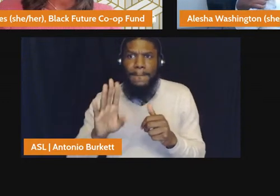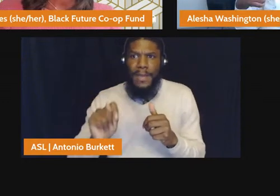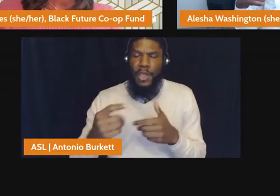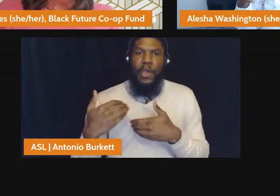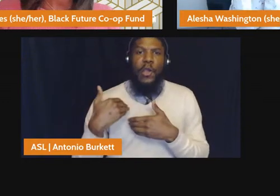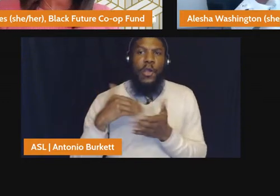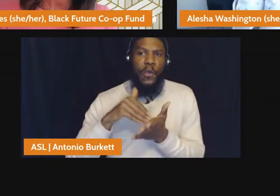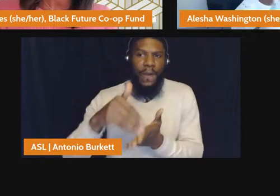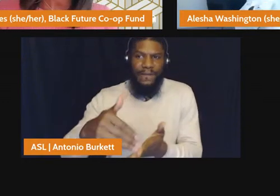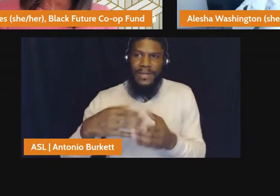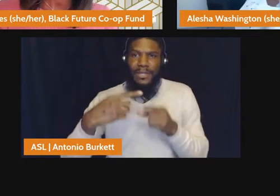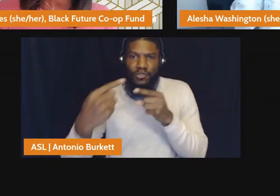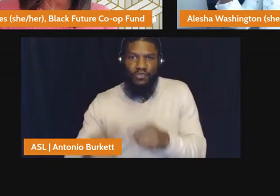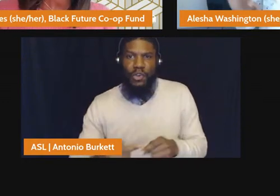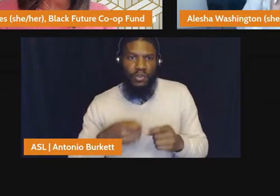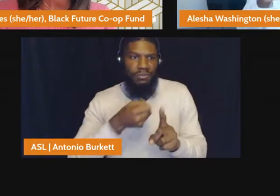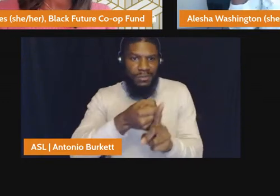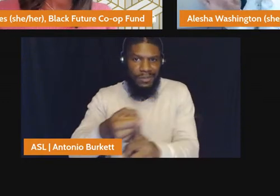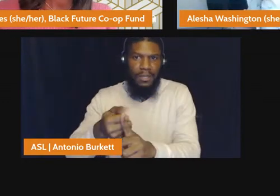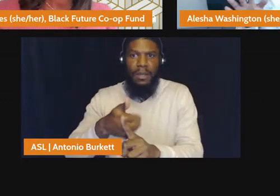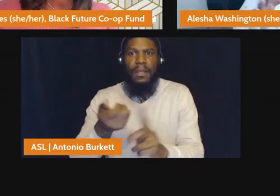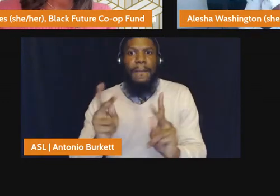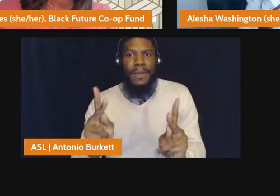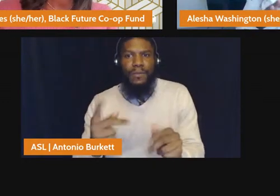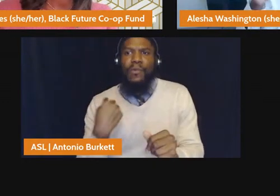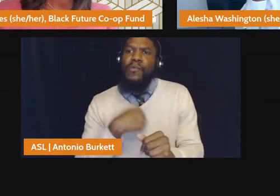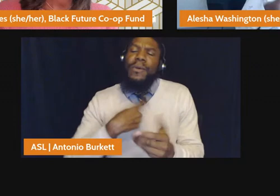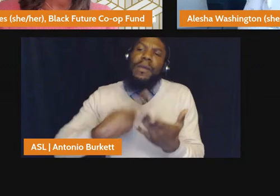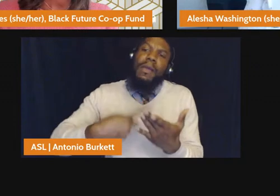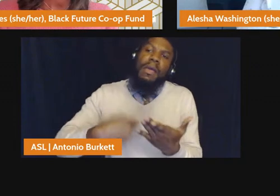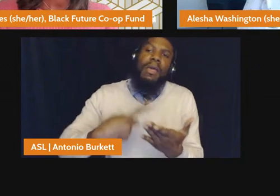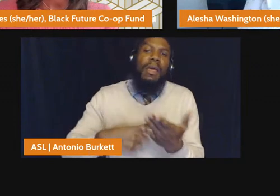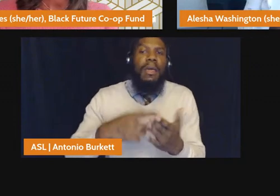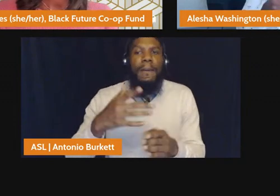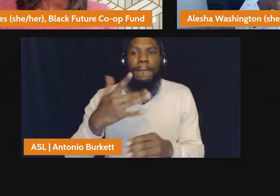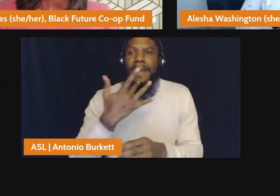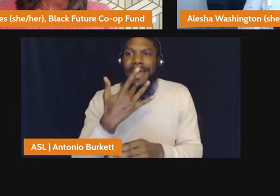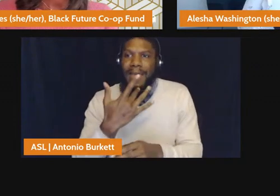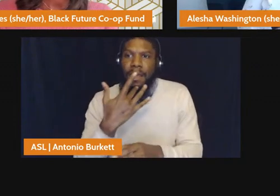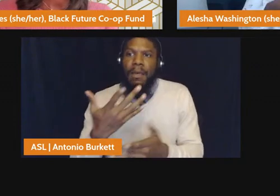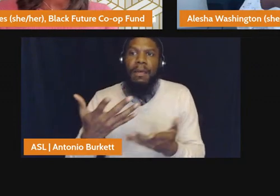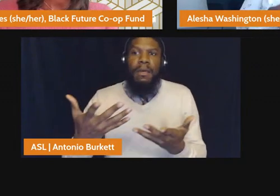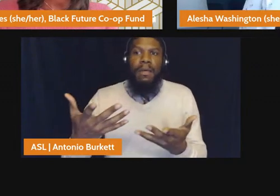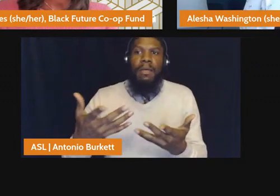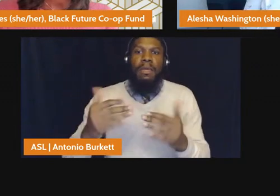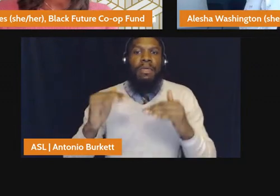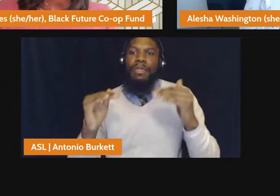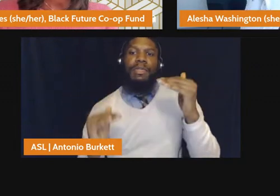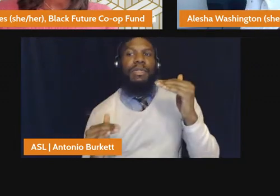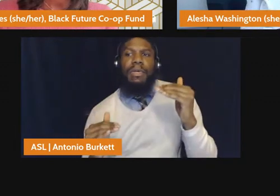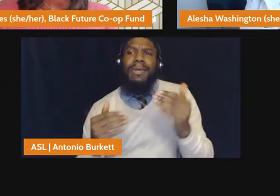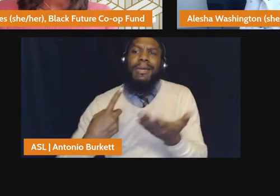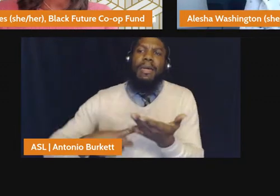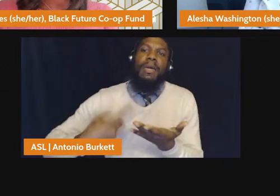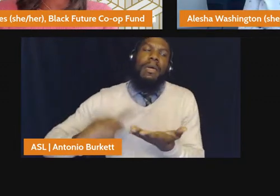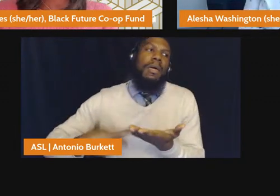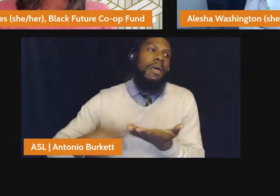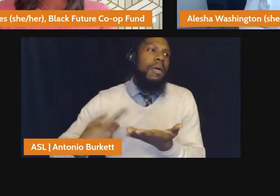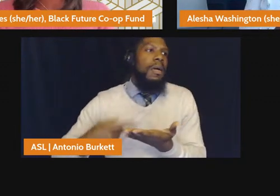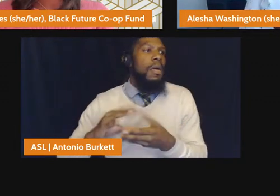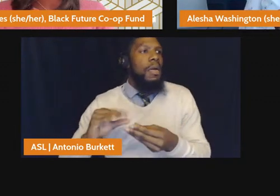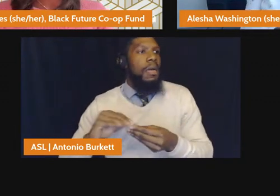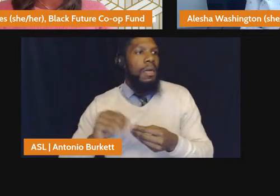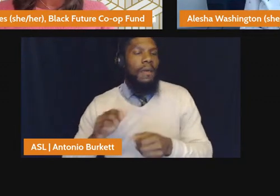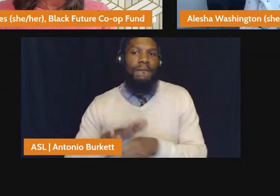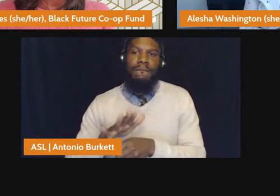that bias exists. So let's get the courage to move past that now and just say, I am, as a result of this conversation, I'm